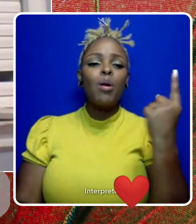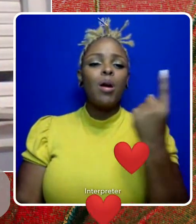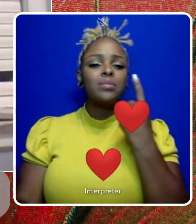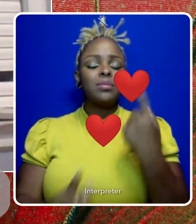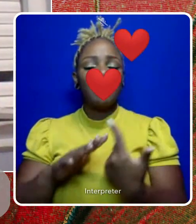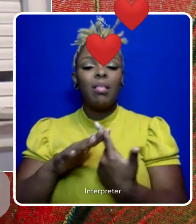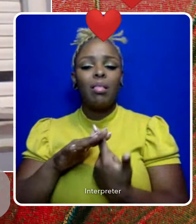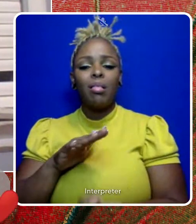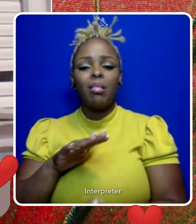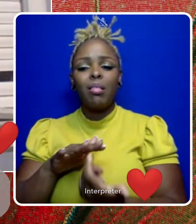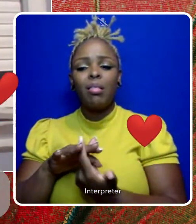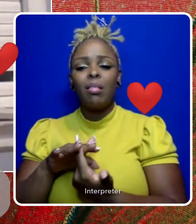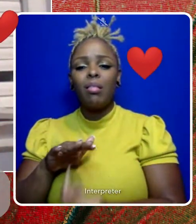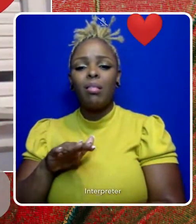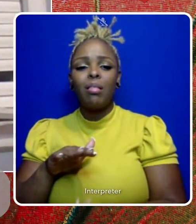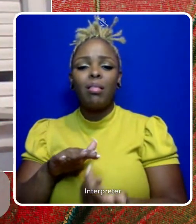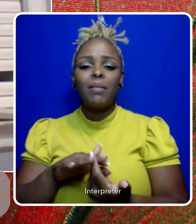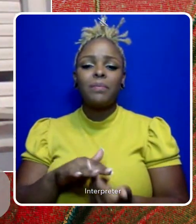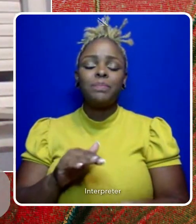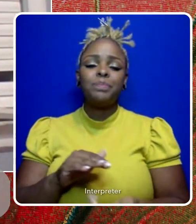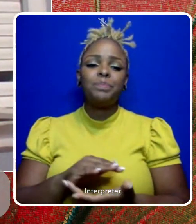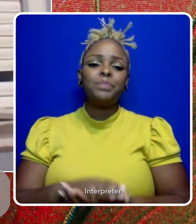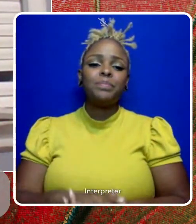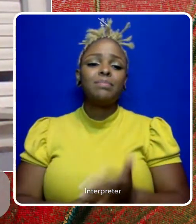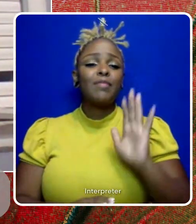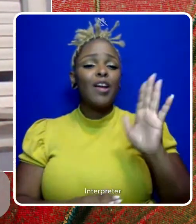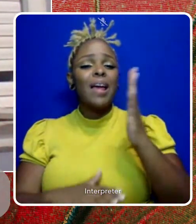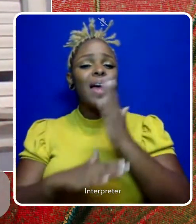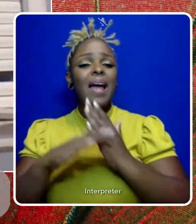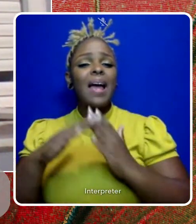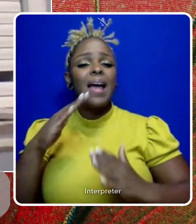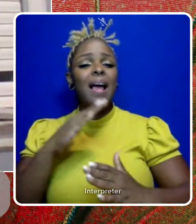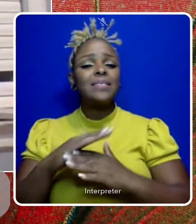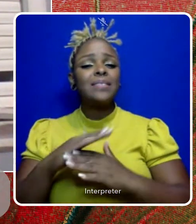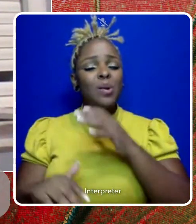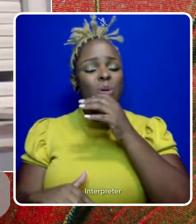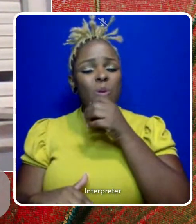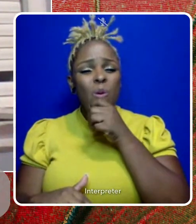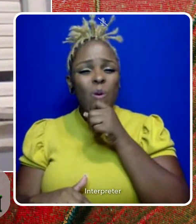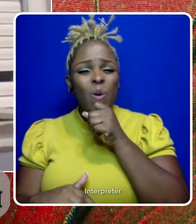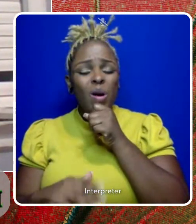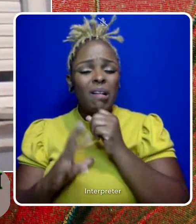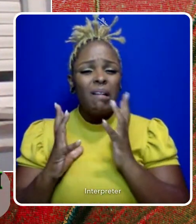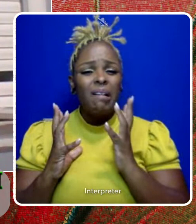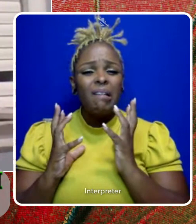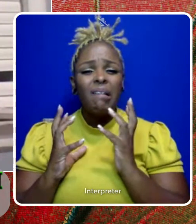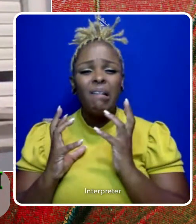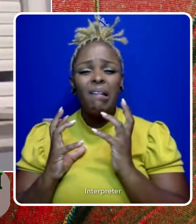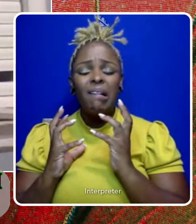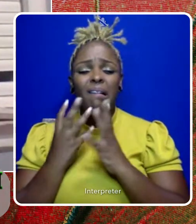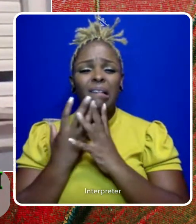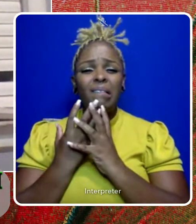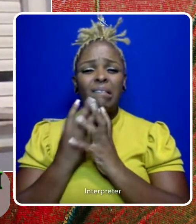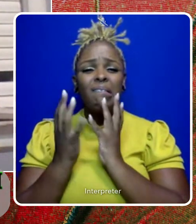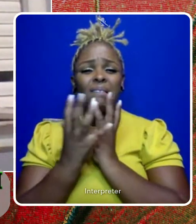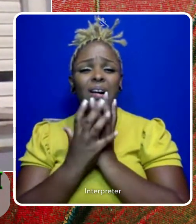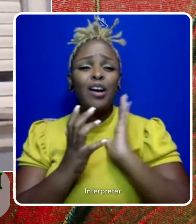raisined by stories I don't ask, a force I don't hold tight enough. My